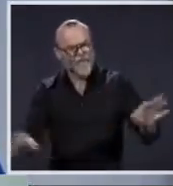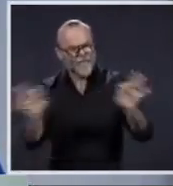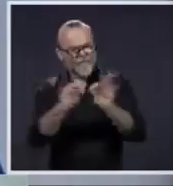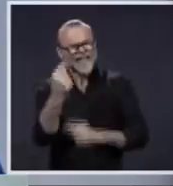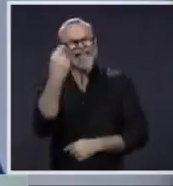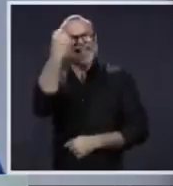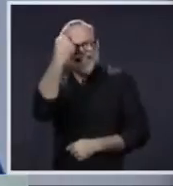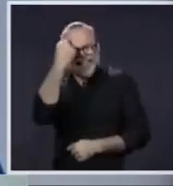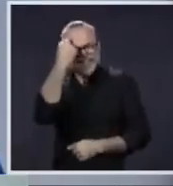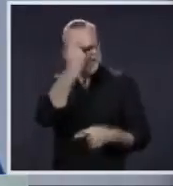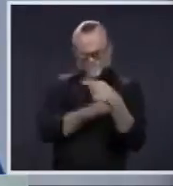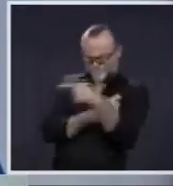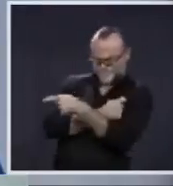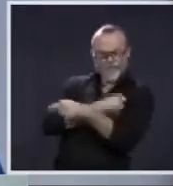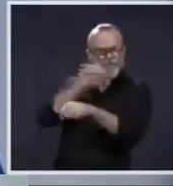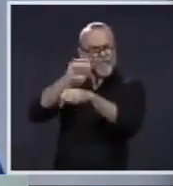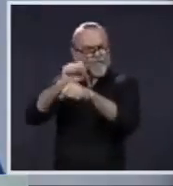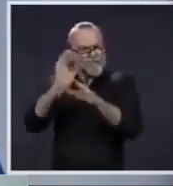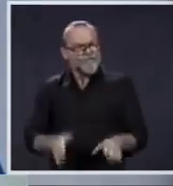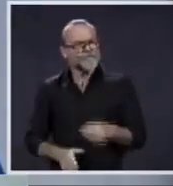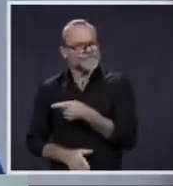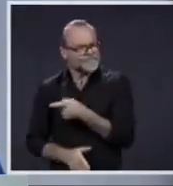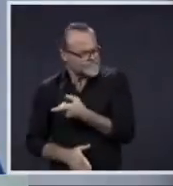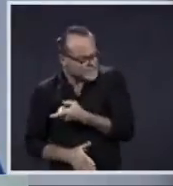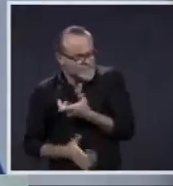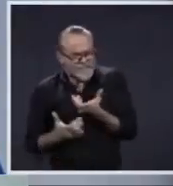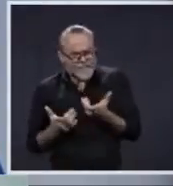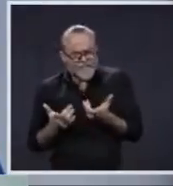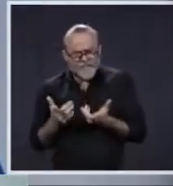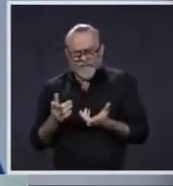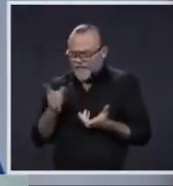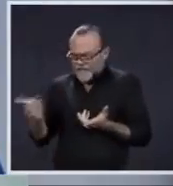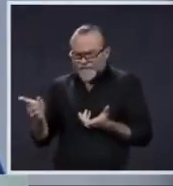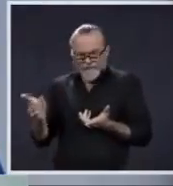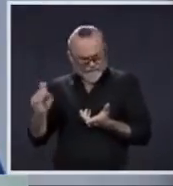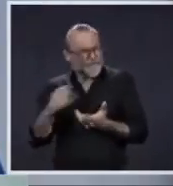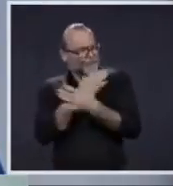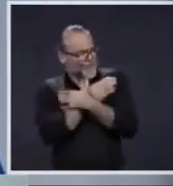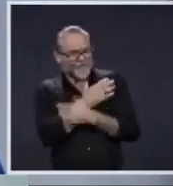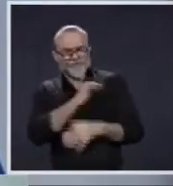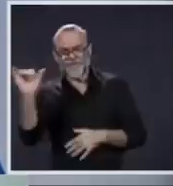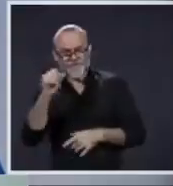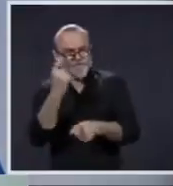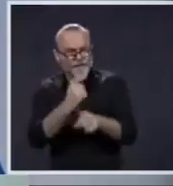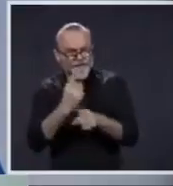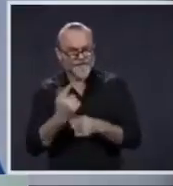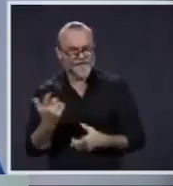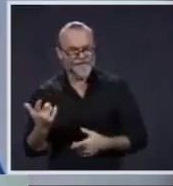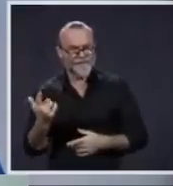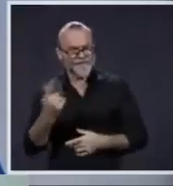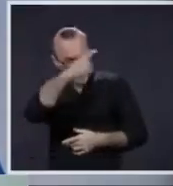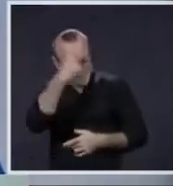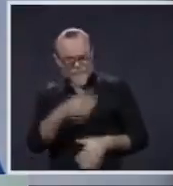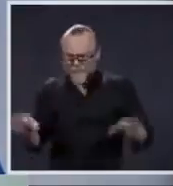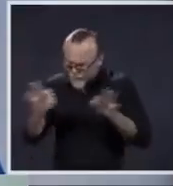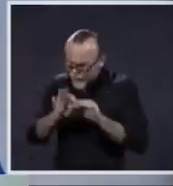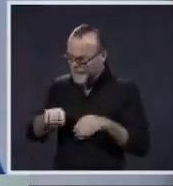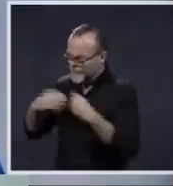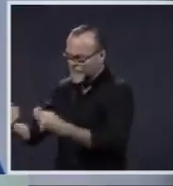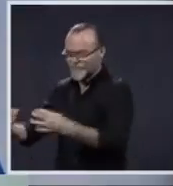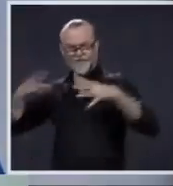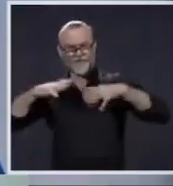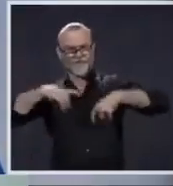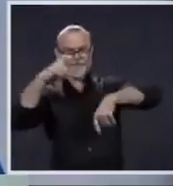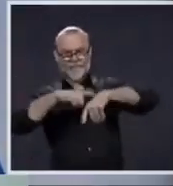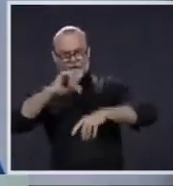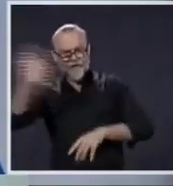remember this, because we are not used to do that for a long time. So I think it's part also, I would say,